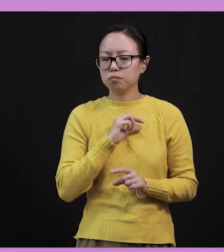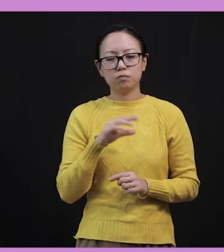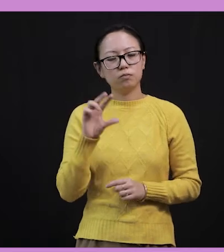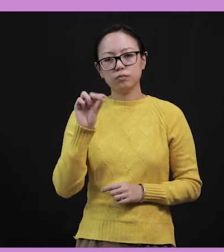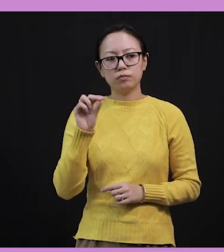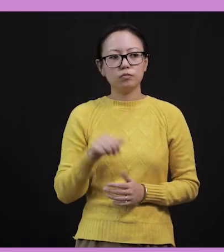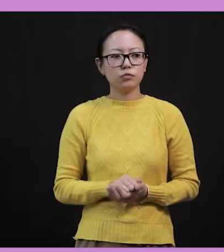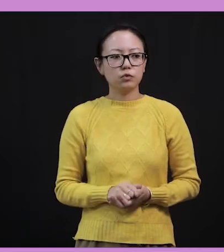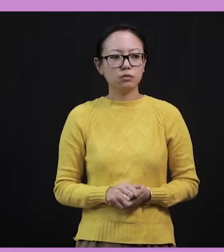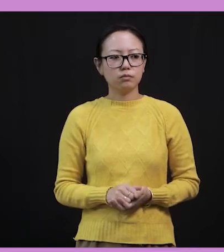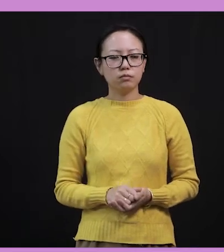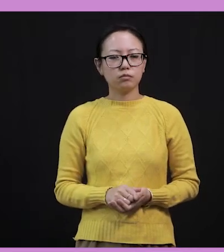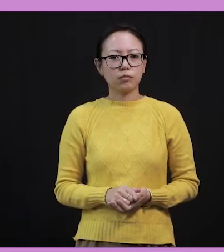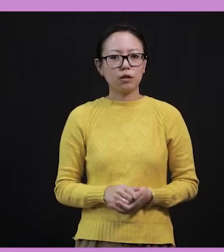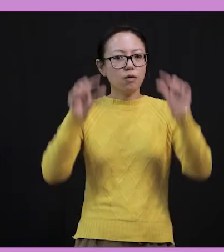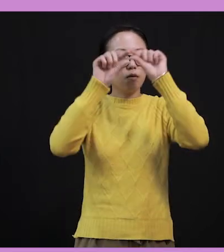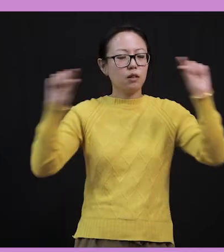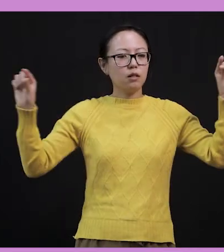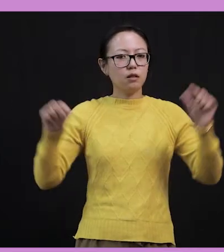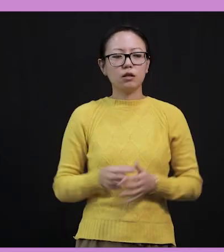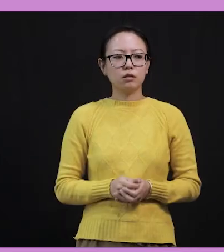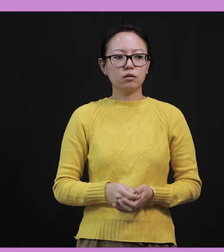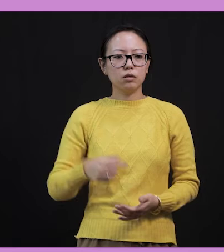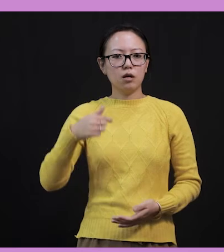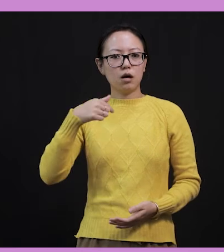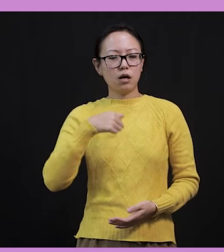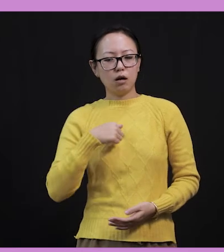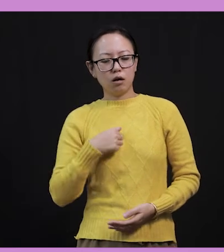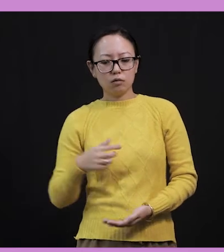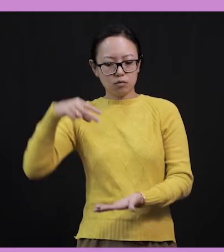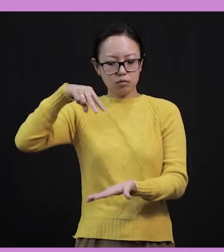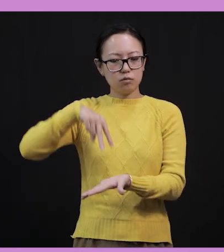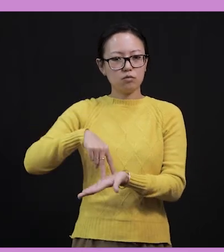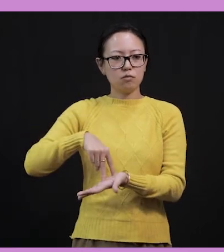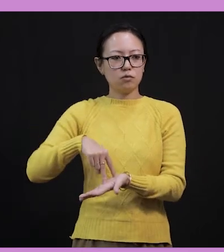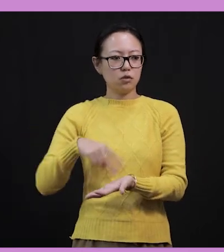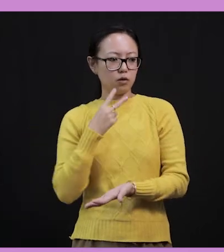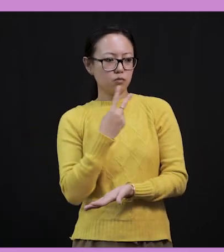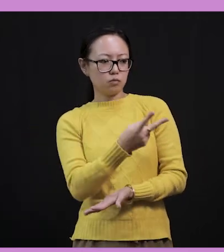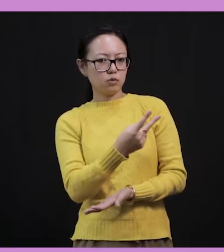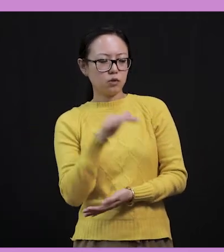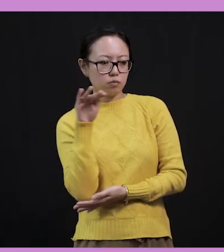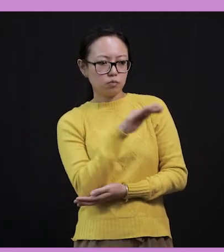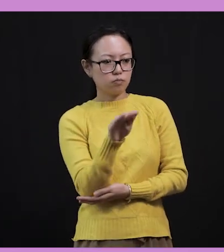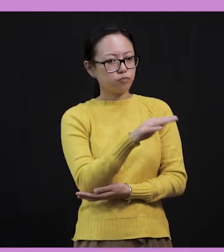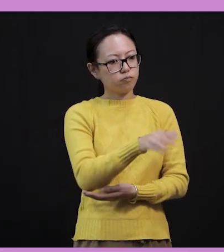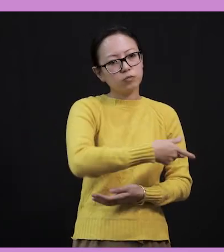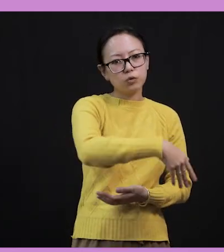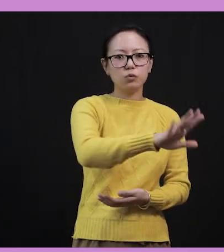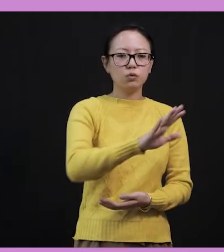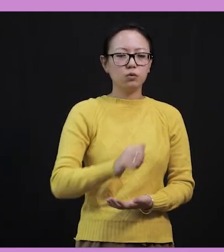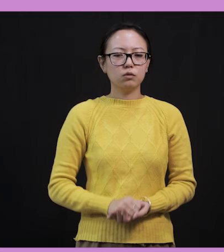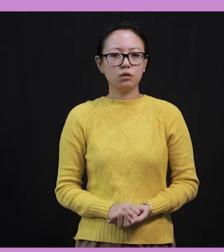is, I will stand aside and watch him pass and tell myself